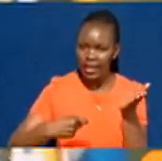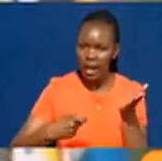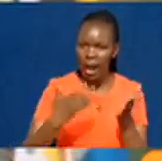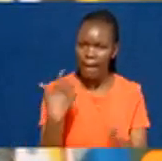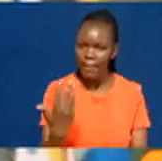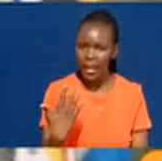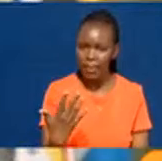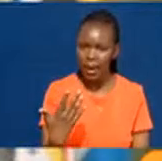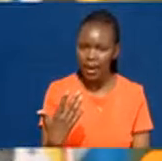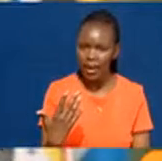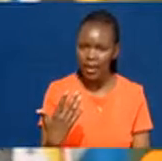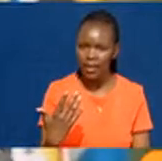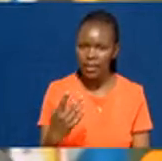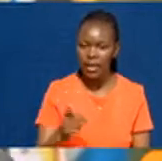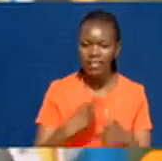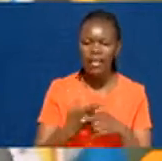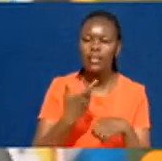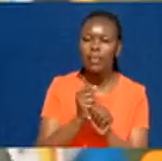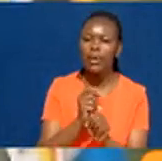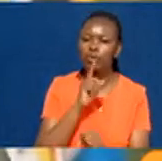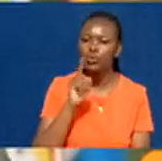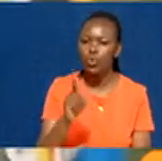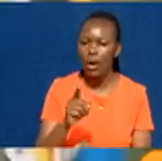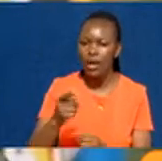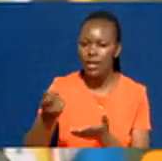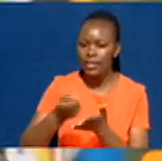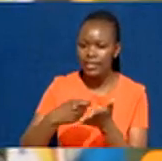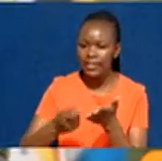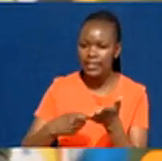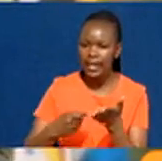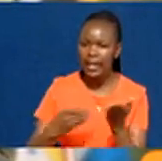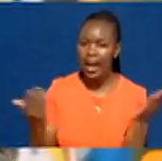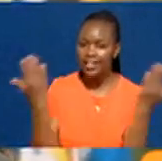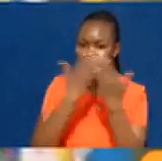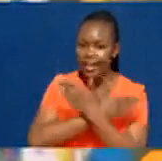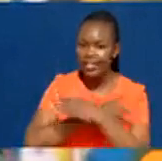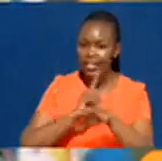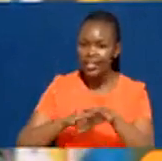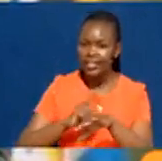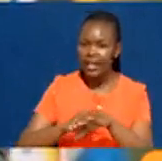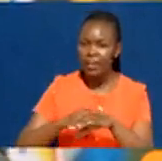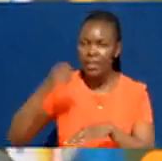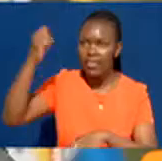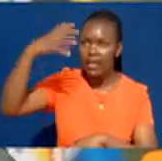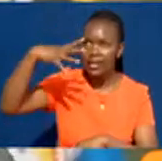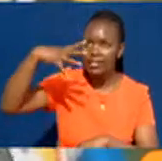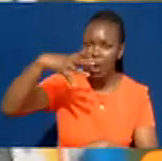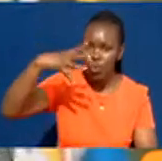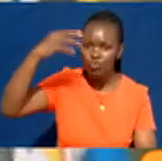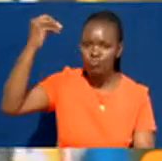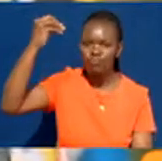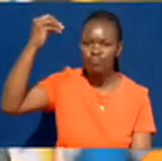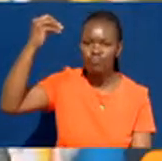here, and they make sure you sign that piece of paper at night when the lights are switched off.